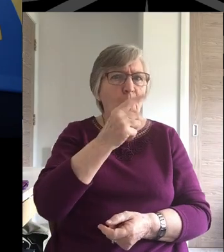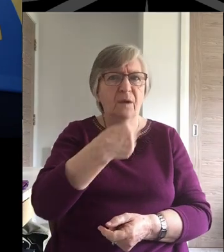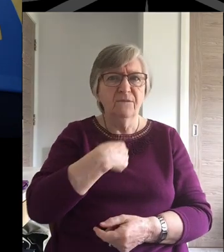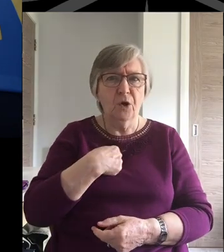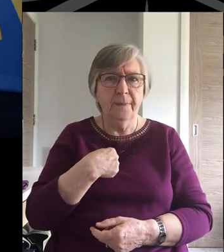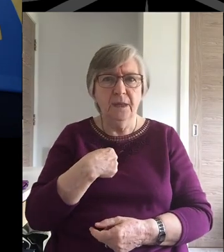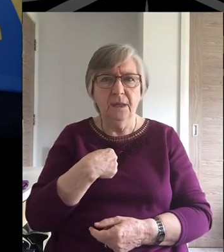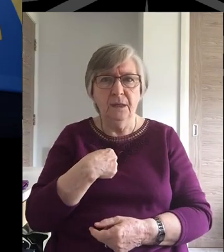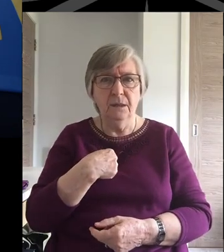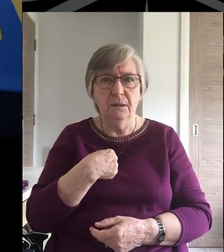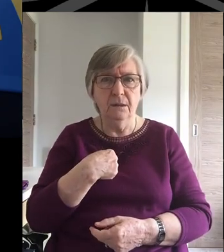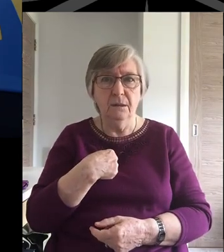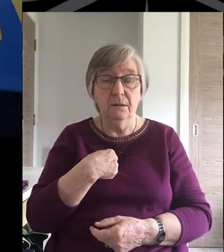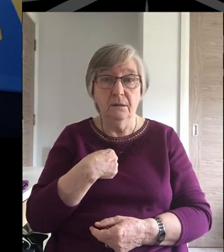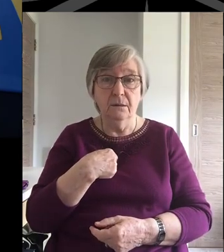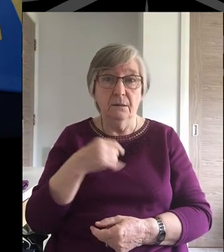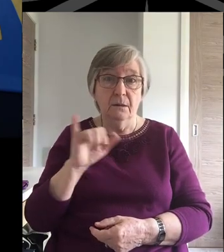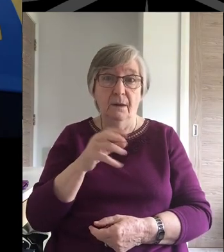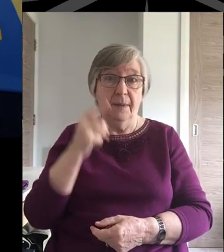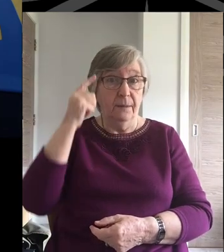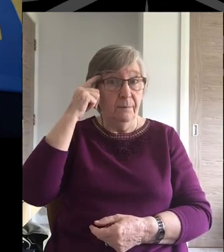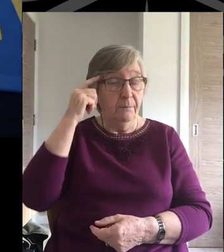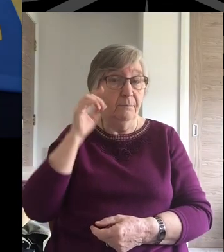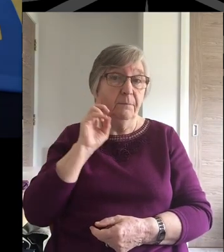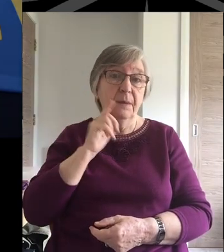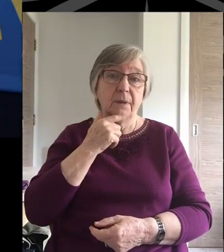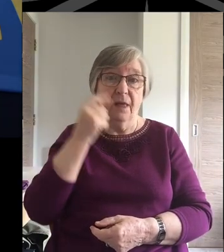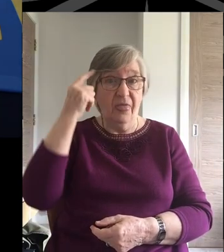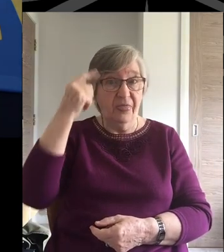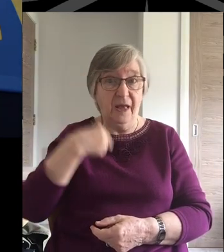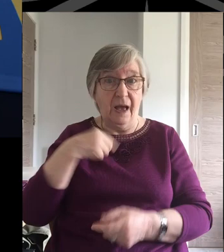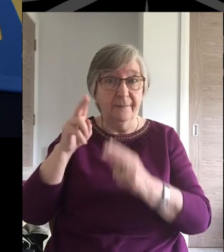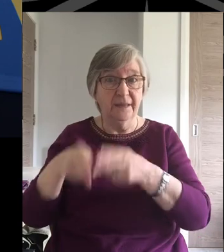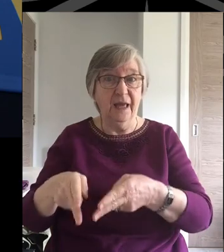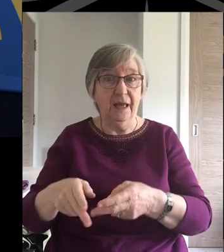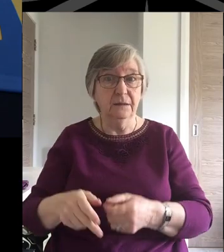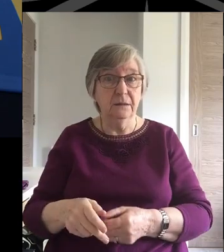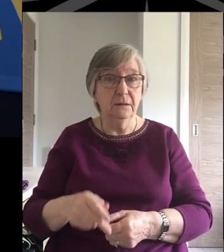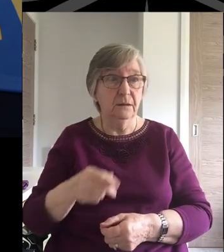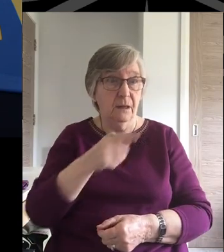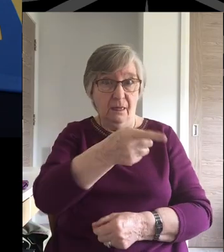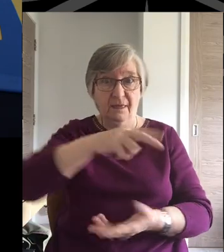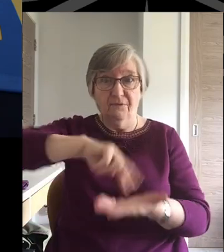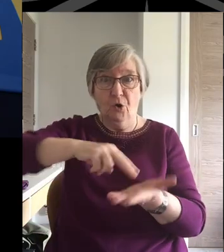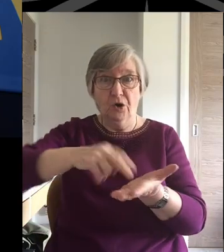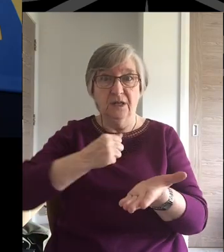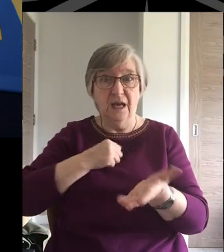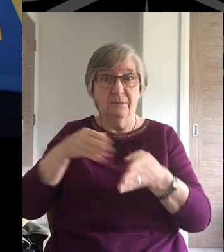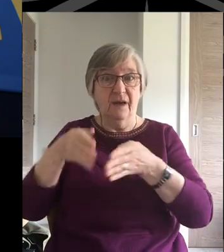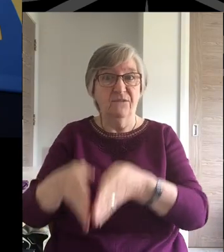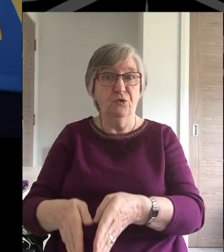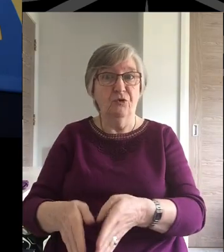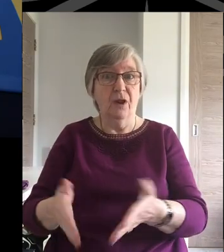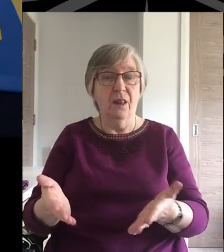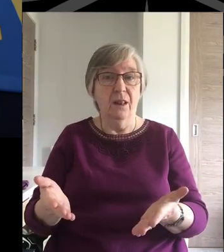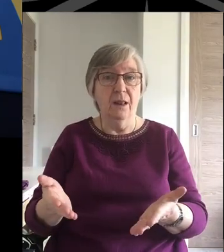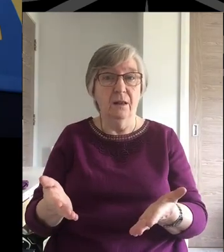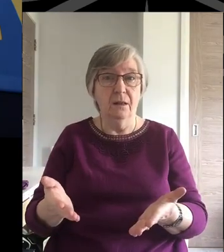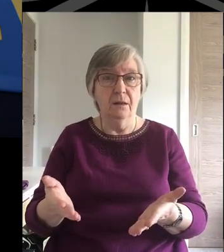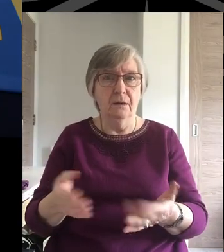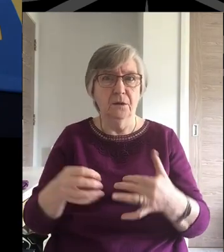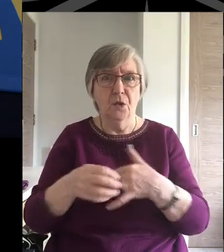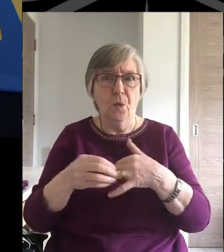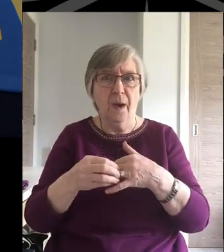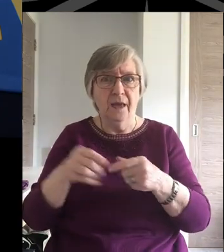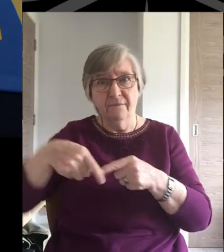think? Have people assumed that I've died? Have they organized my funeral? Has the